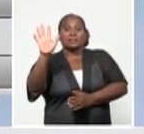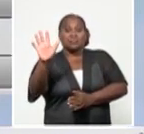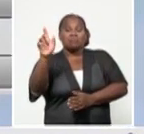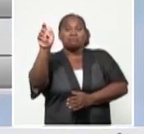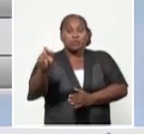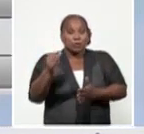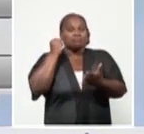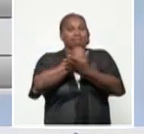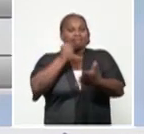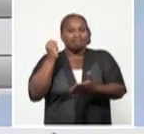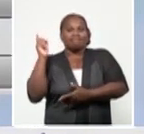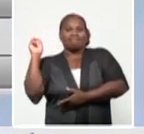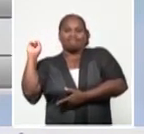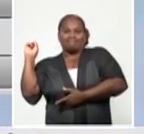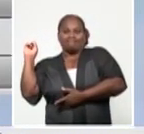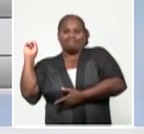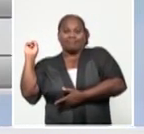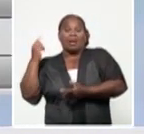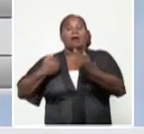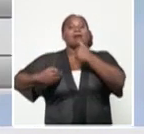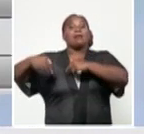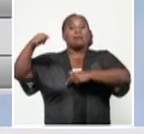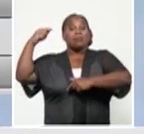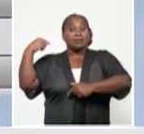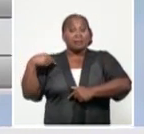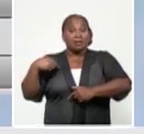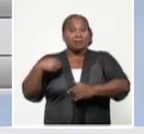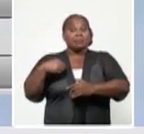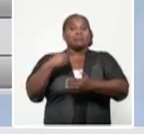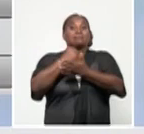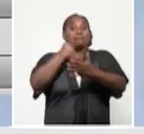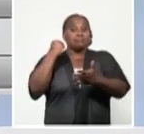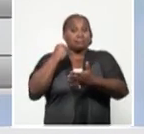19,076,745 after